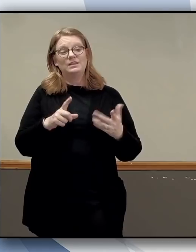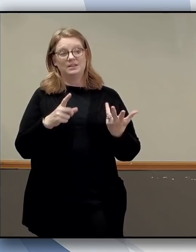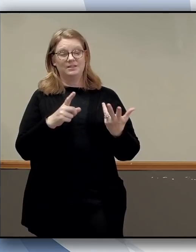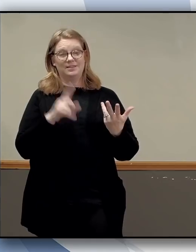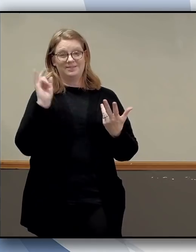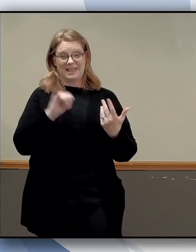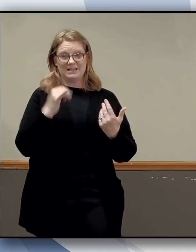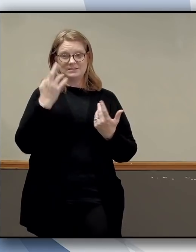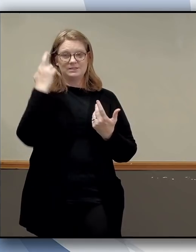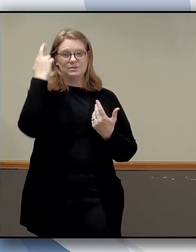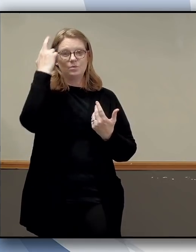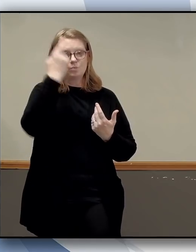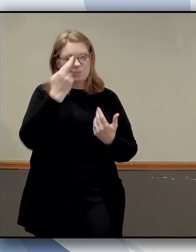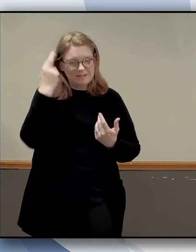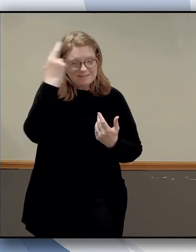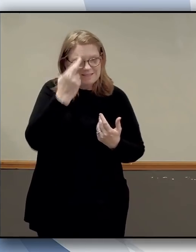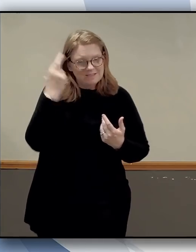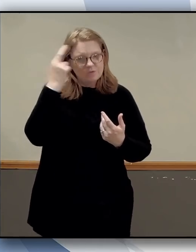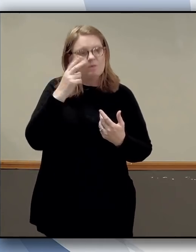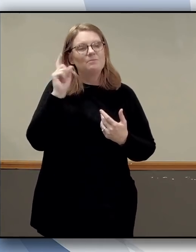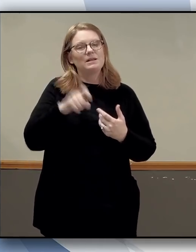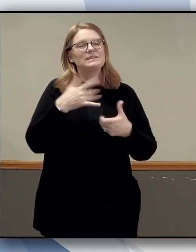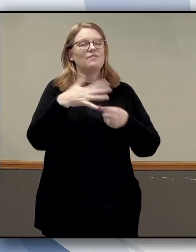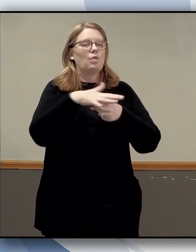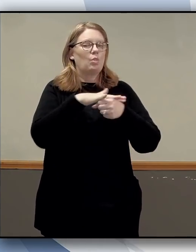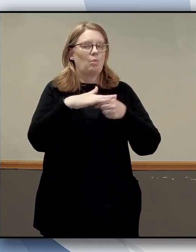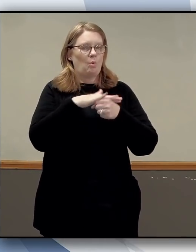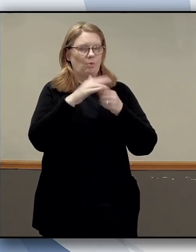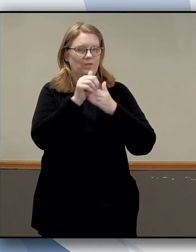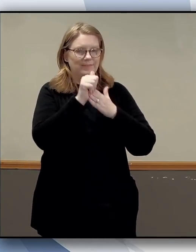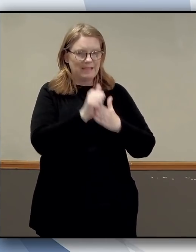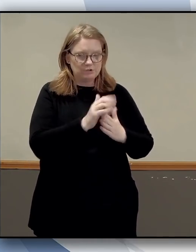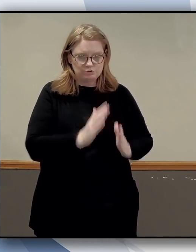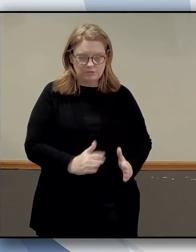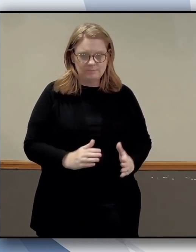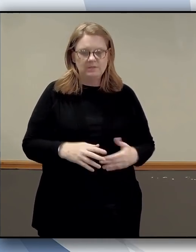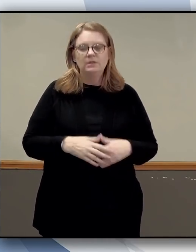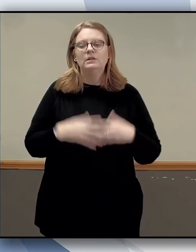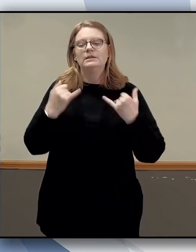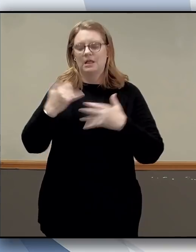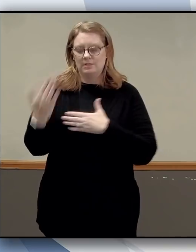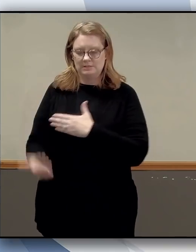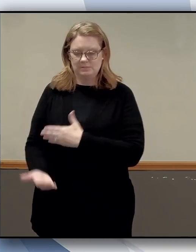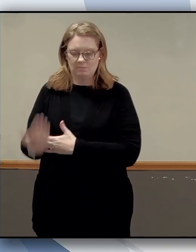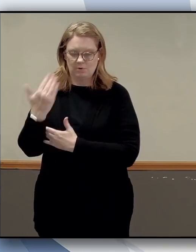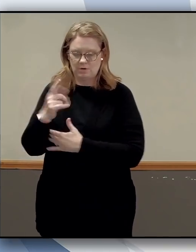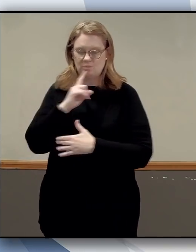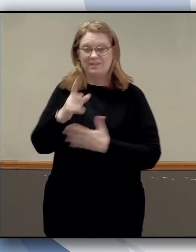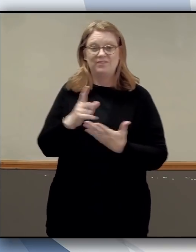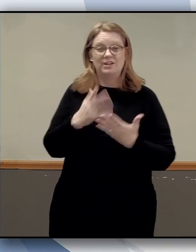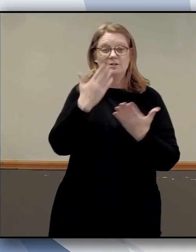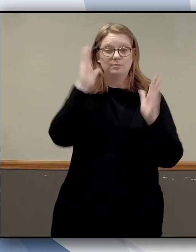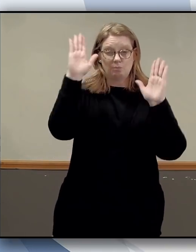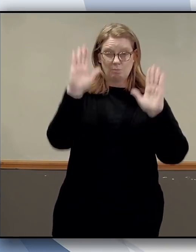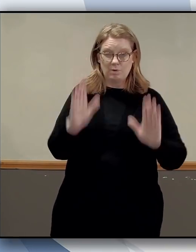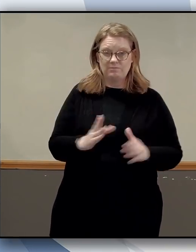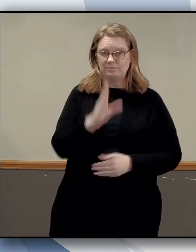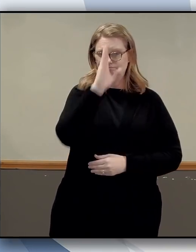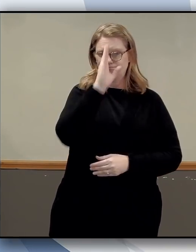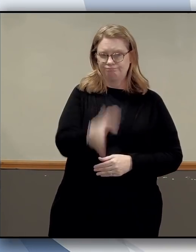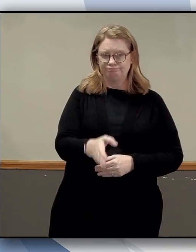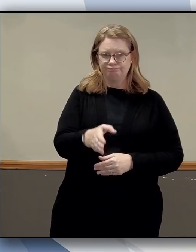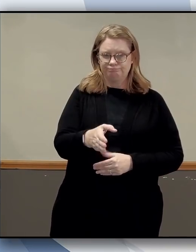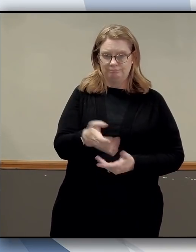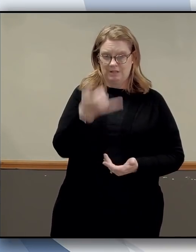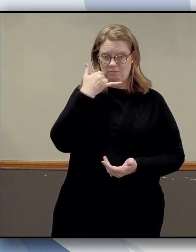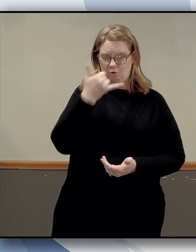have to have localized approaches and local leadership. This morning we had a great and frank call with 14 mayors from